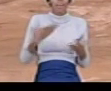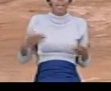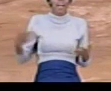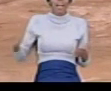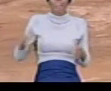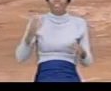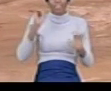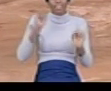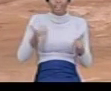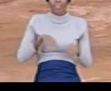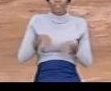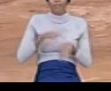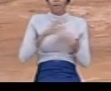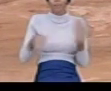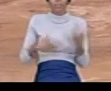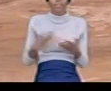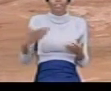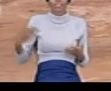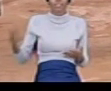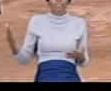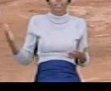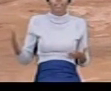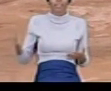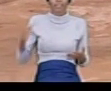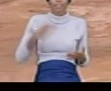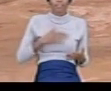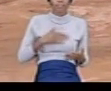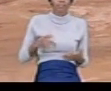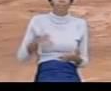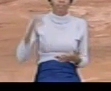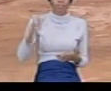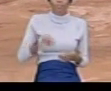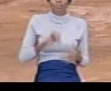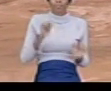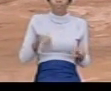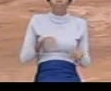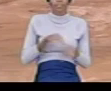Oh yes, he can do all things.